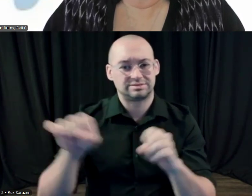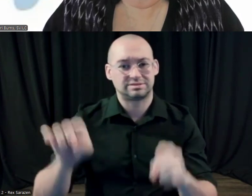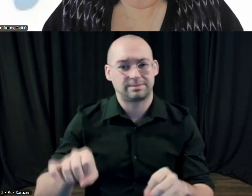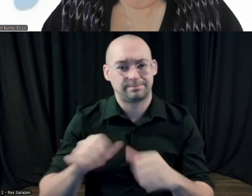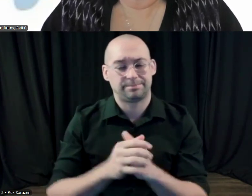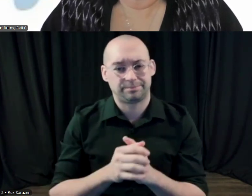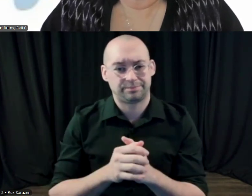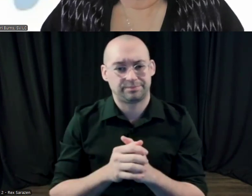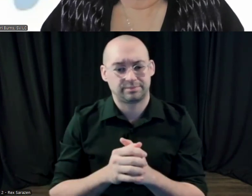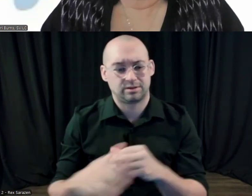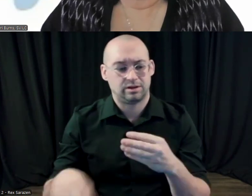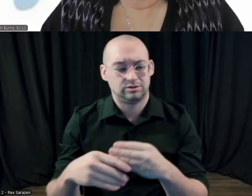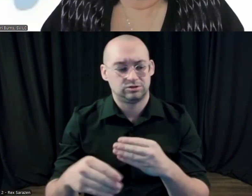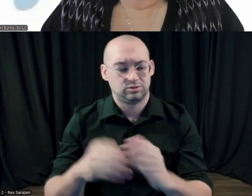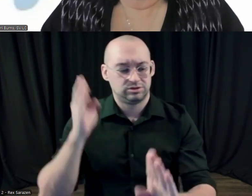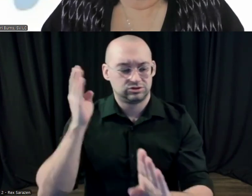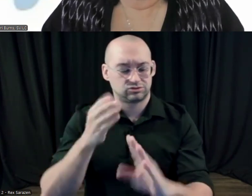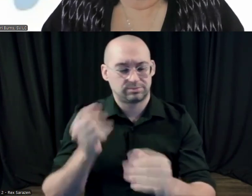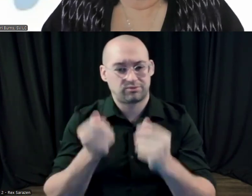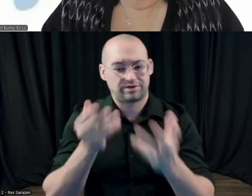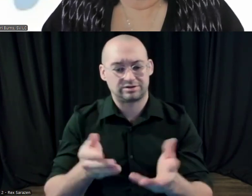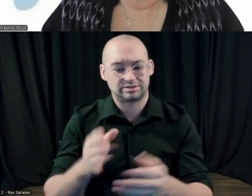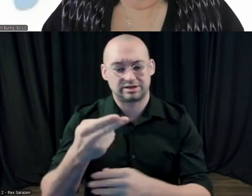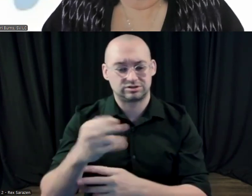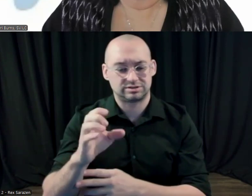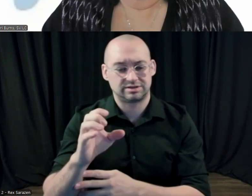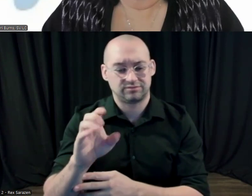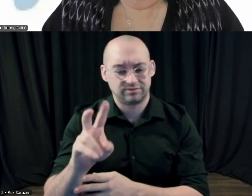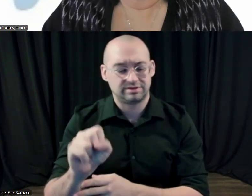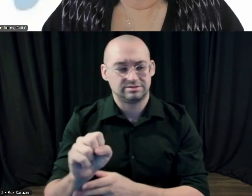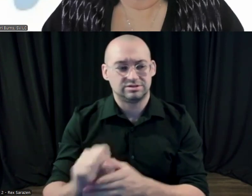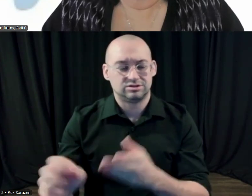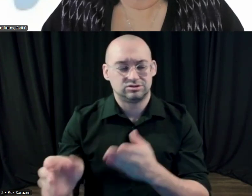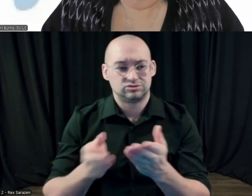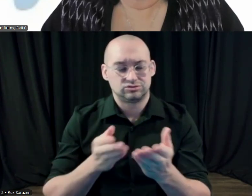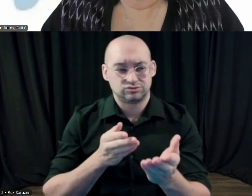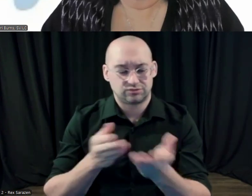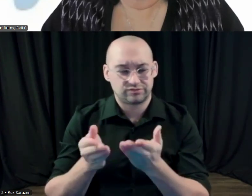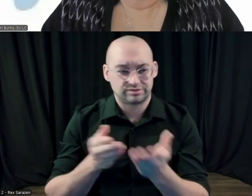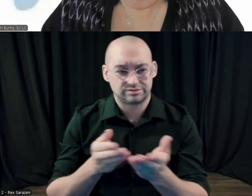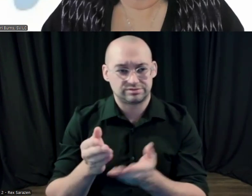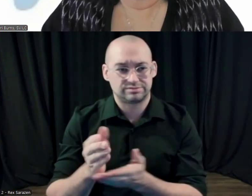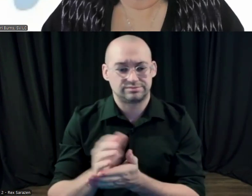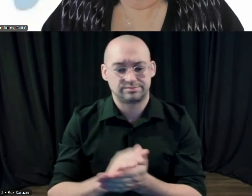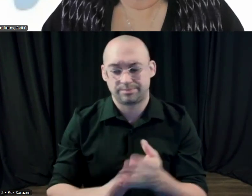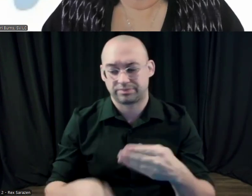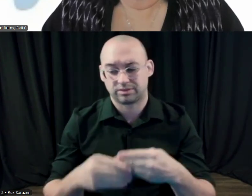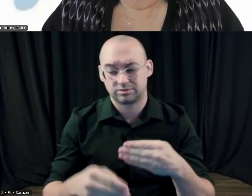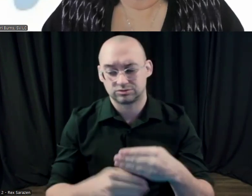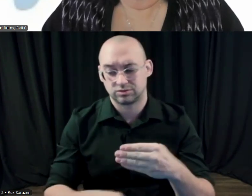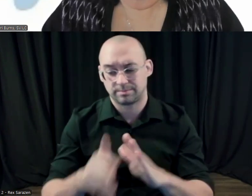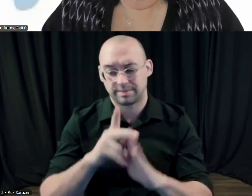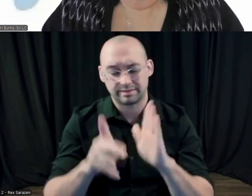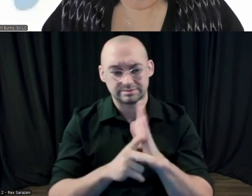then also direct providers of HCBS services, and then also policy experts